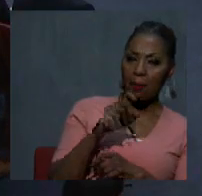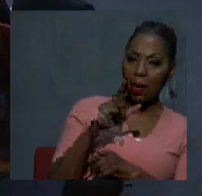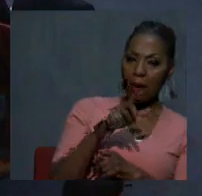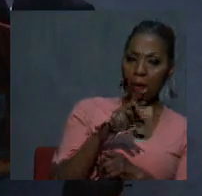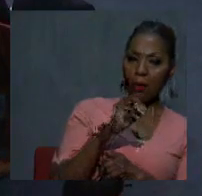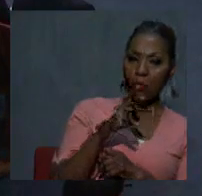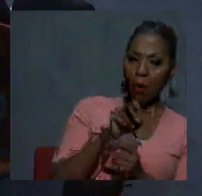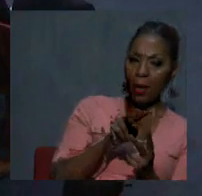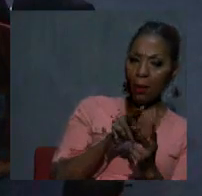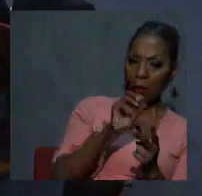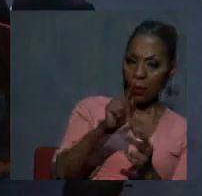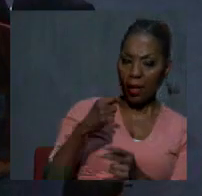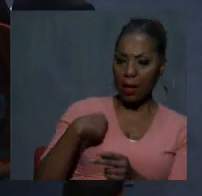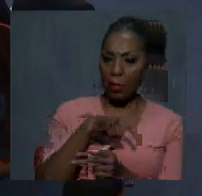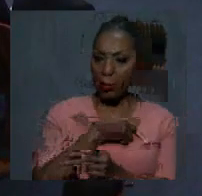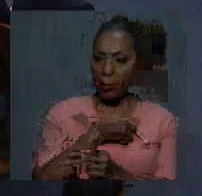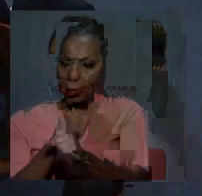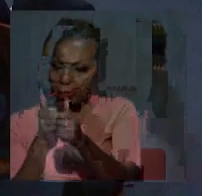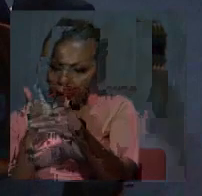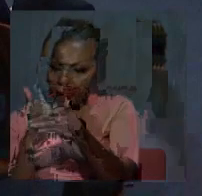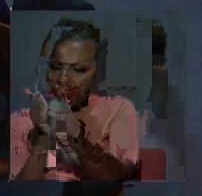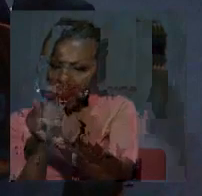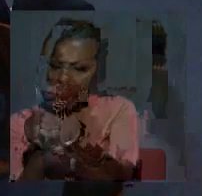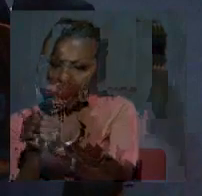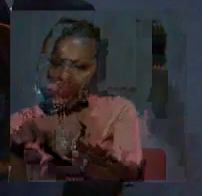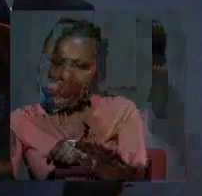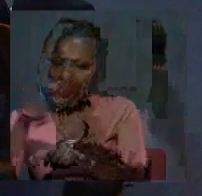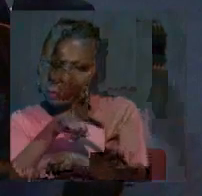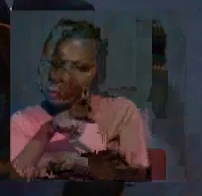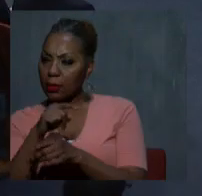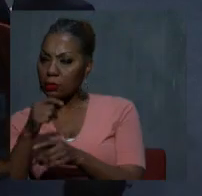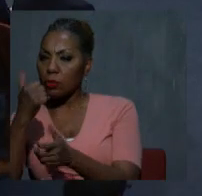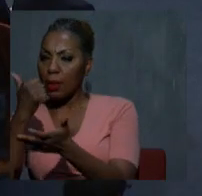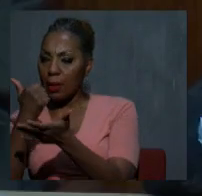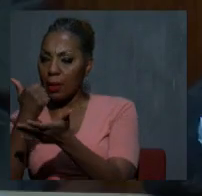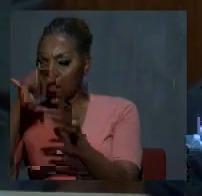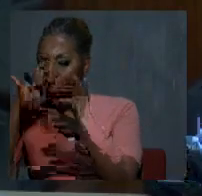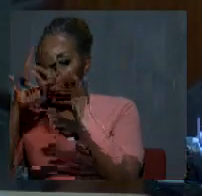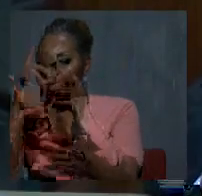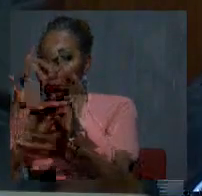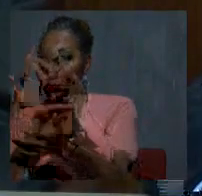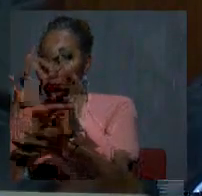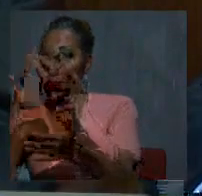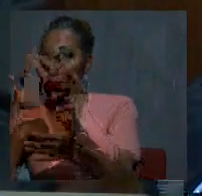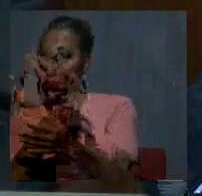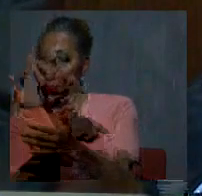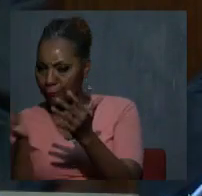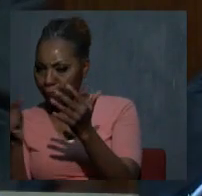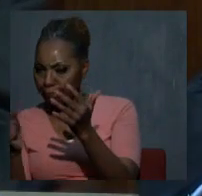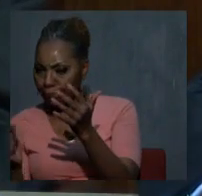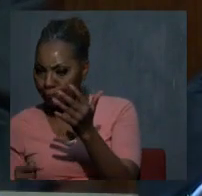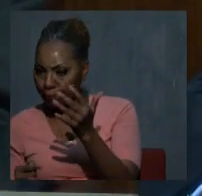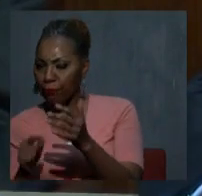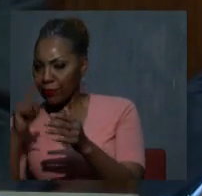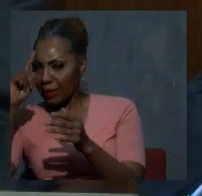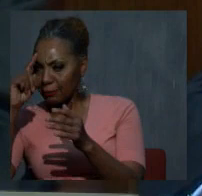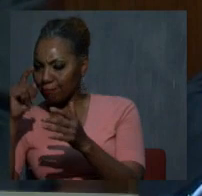And school district to help determine those factors